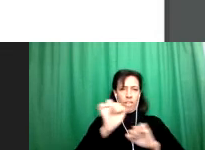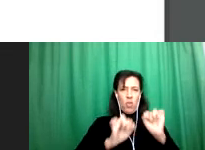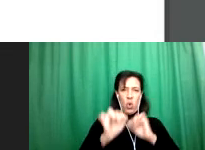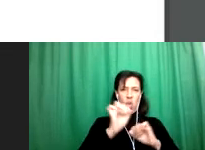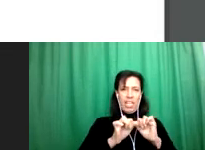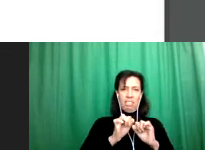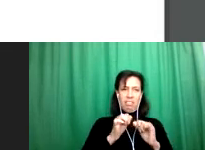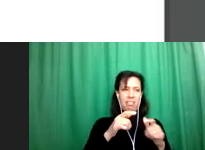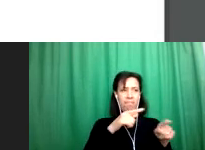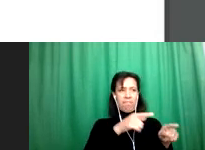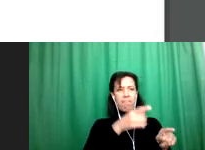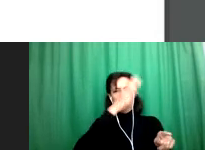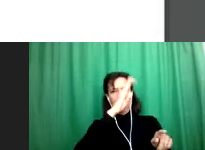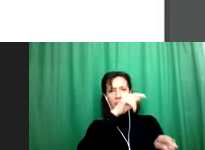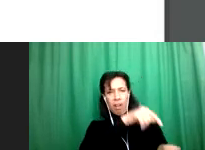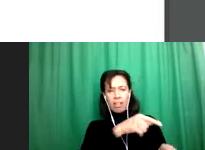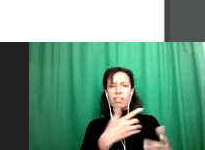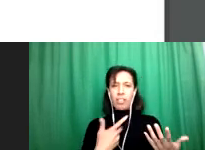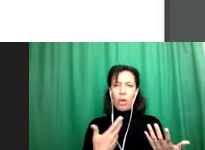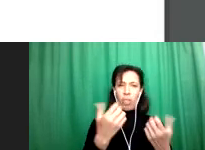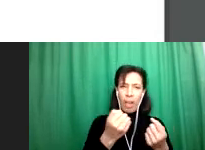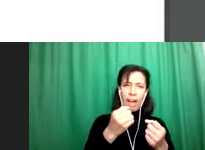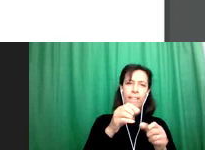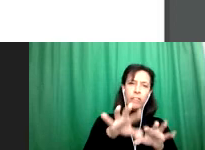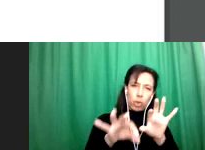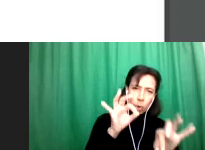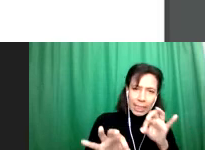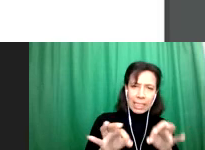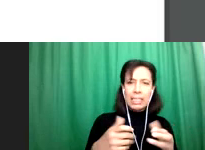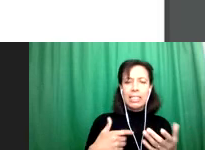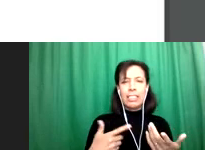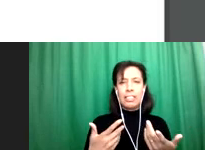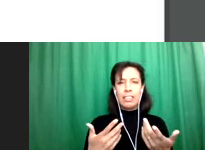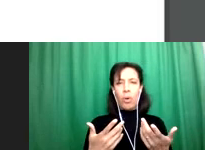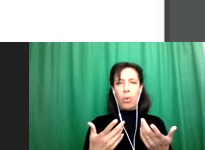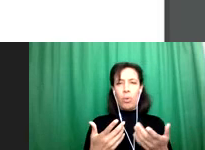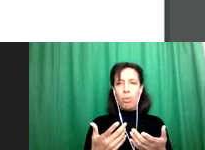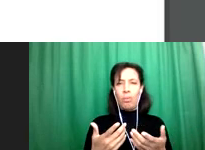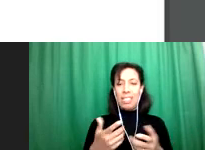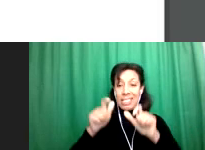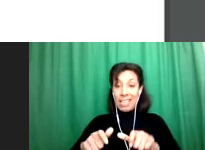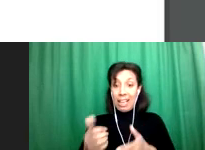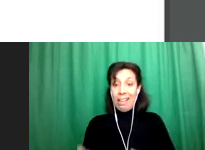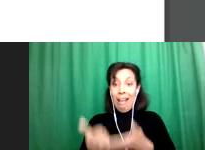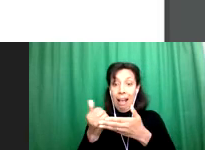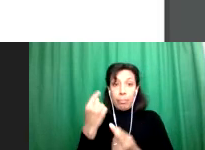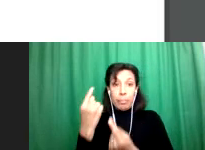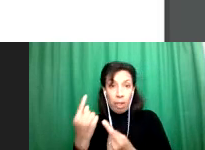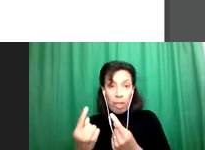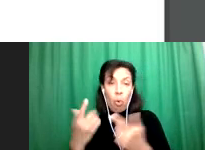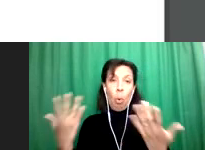challenge there and some choices. Do they run away? Do they stay and help each other, etc., etc.? So you've got a dilemma